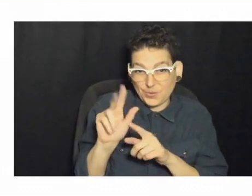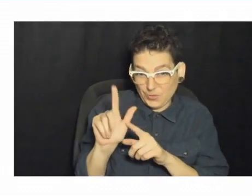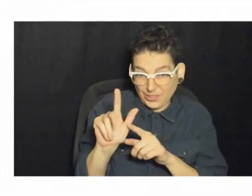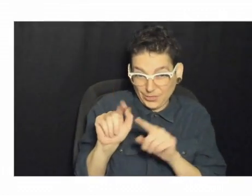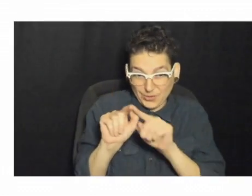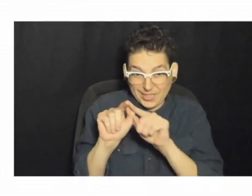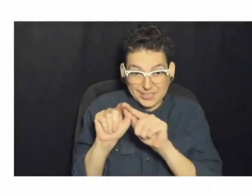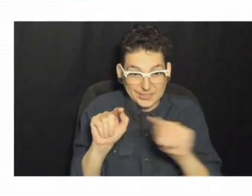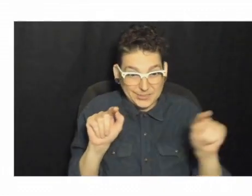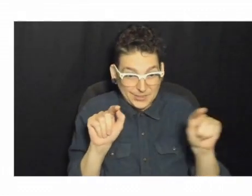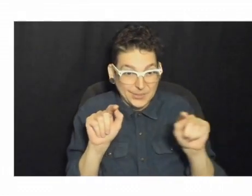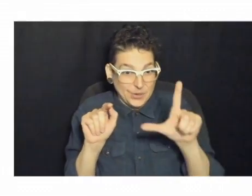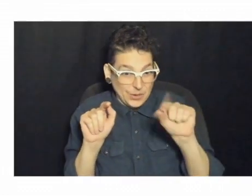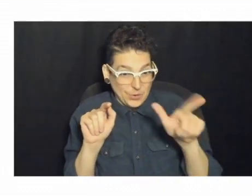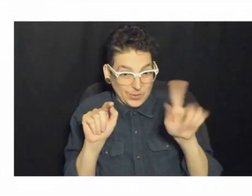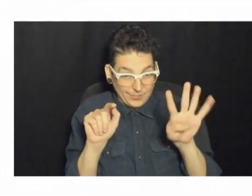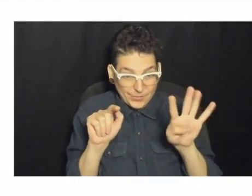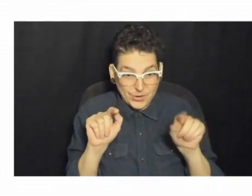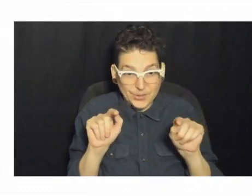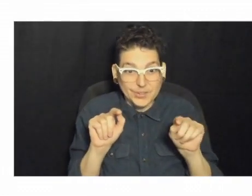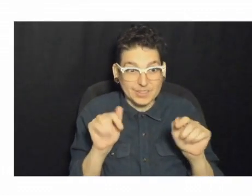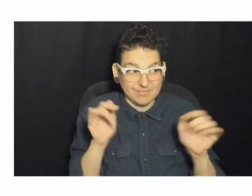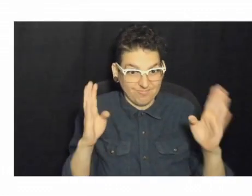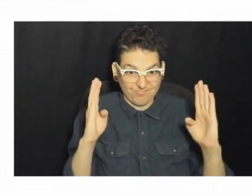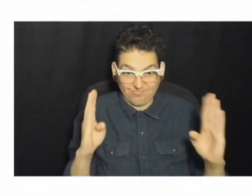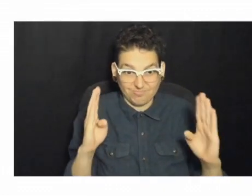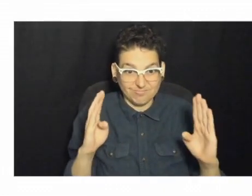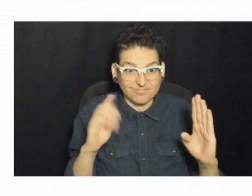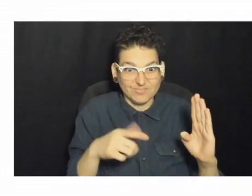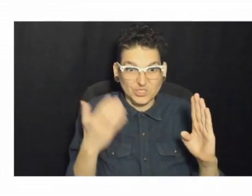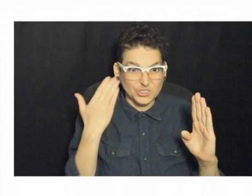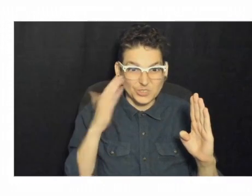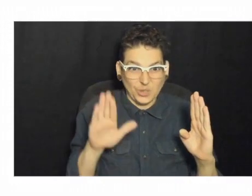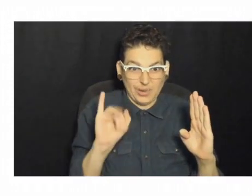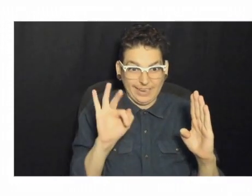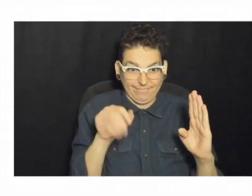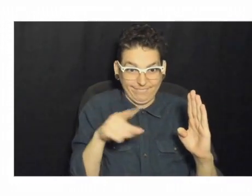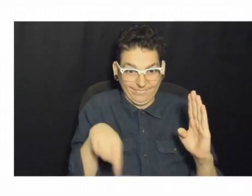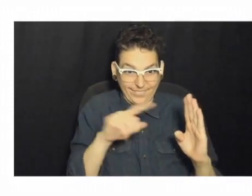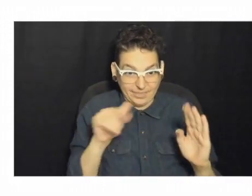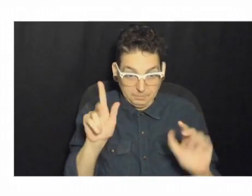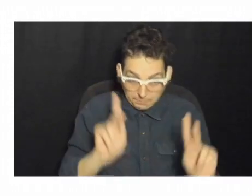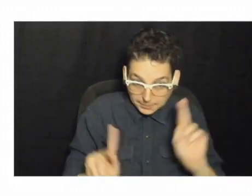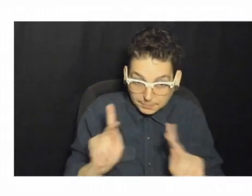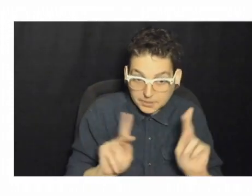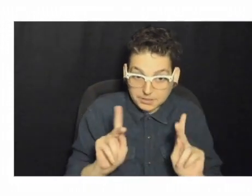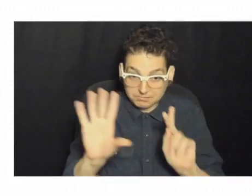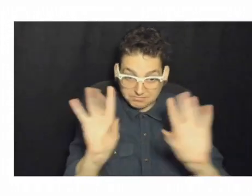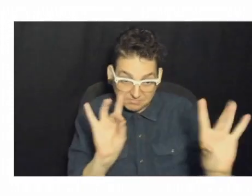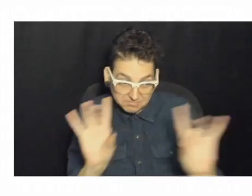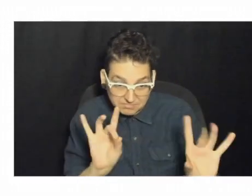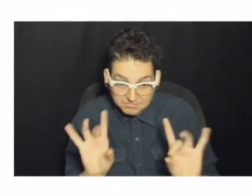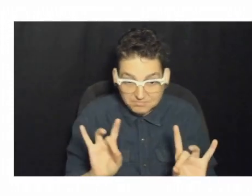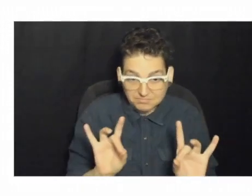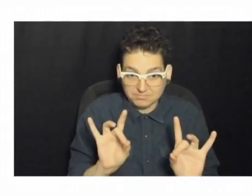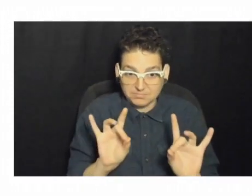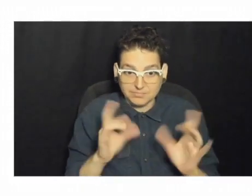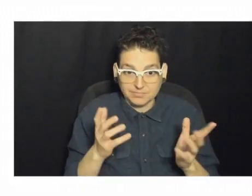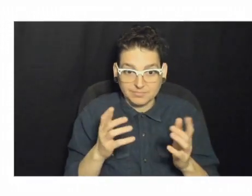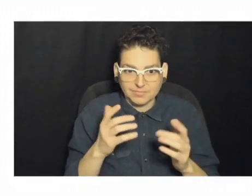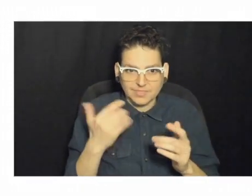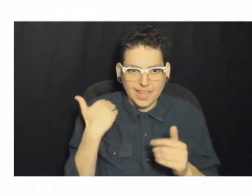just because that's where people place them. But I think what it does speak to is, and what you've all just commented on, is that there's a lot to